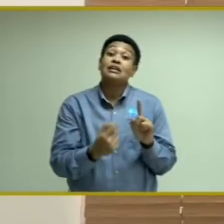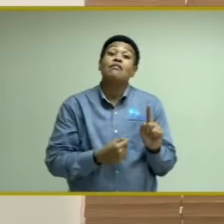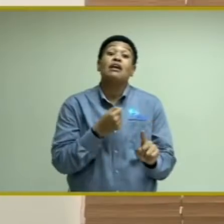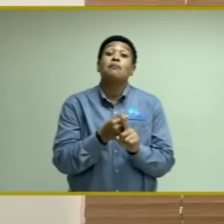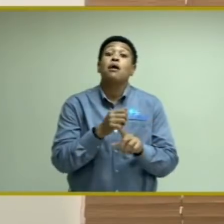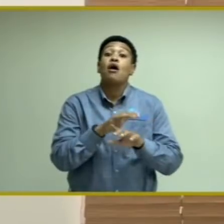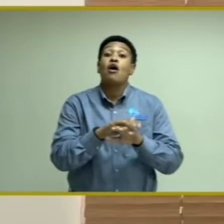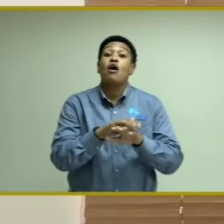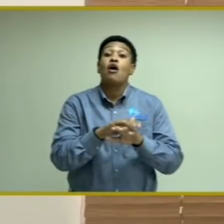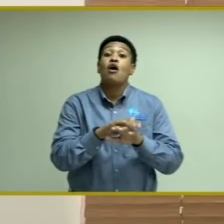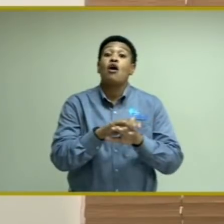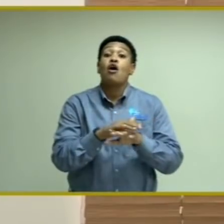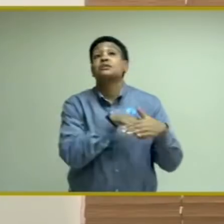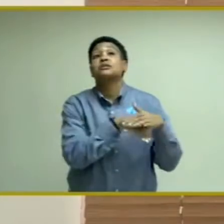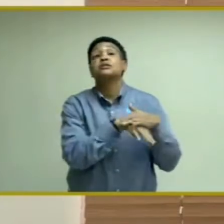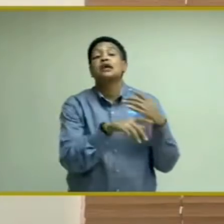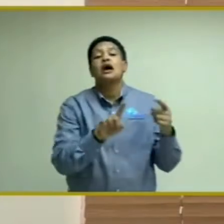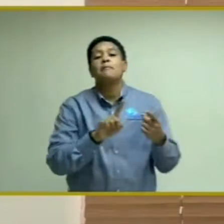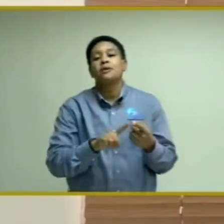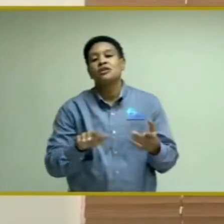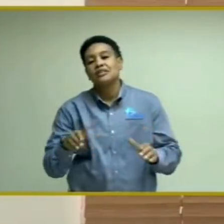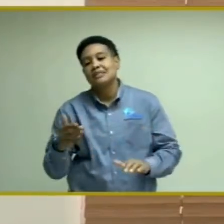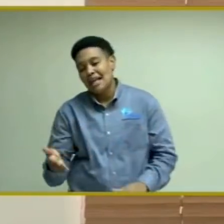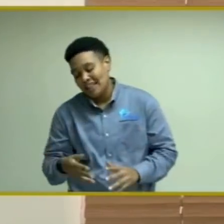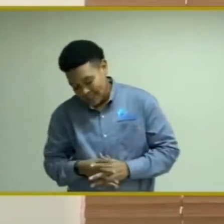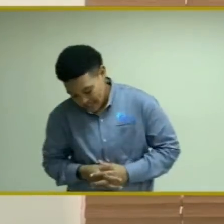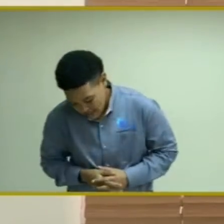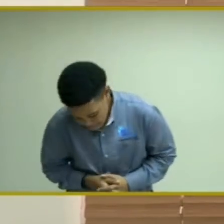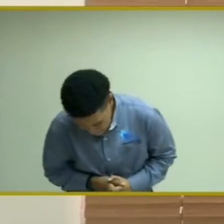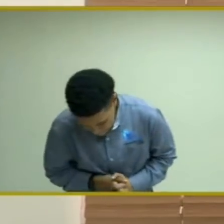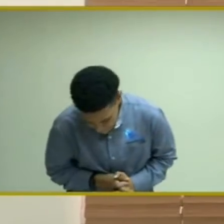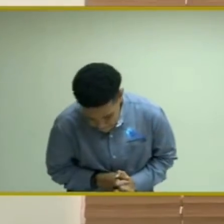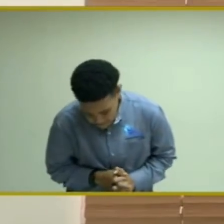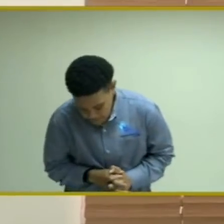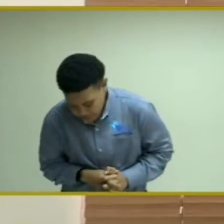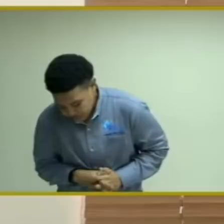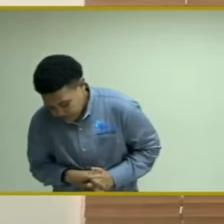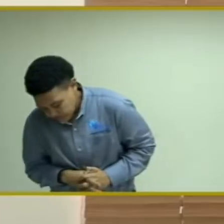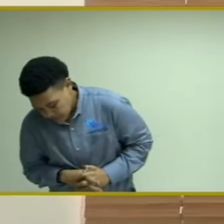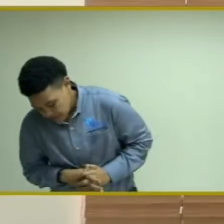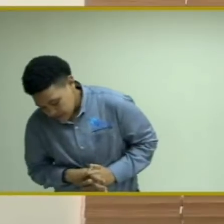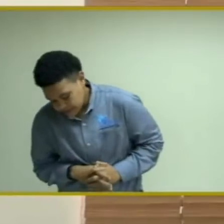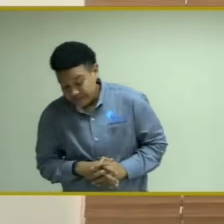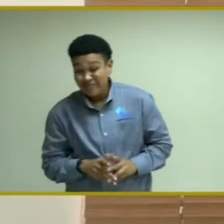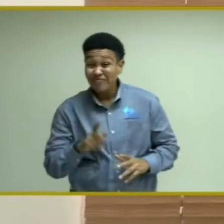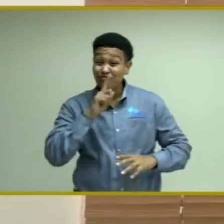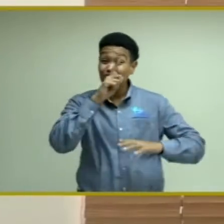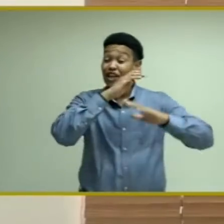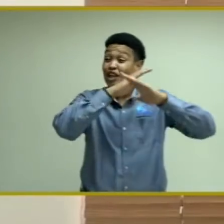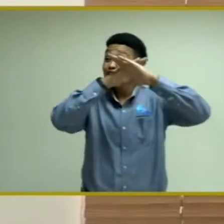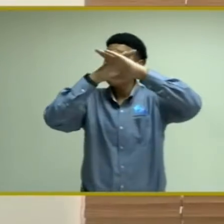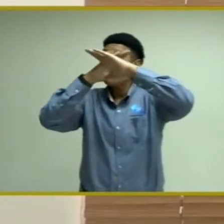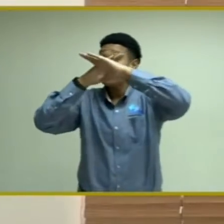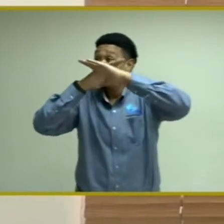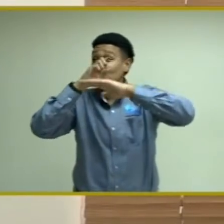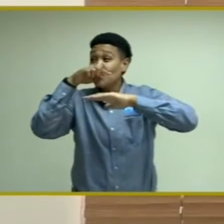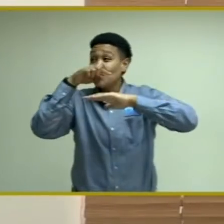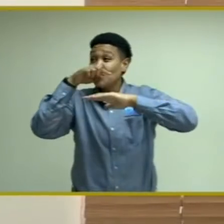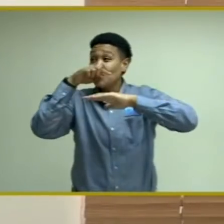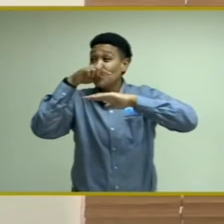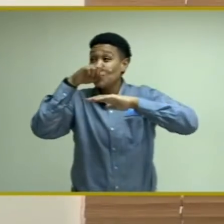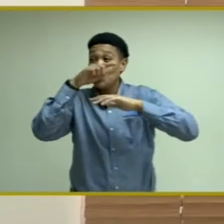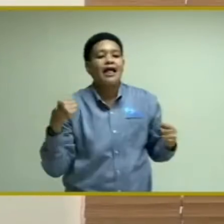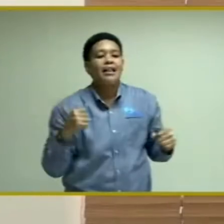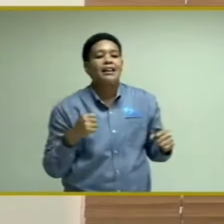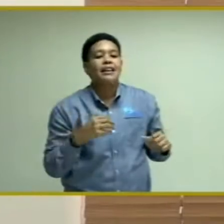on hospitalizations and on deaths. So it is really the restrictions, those public health